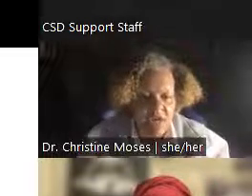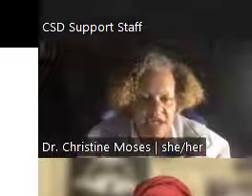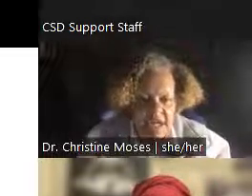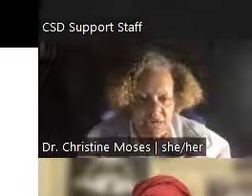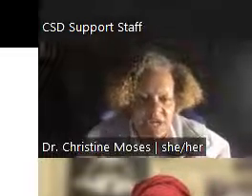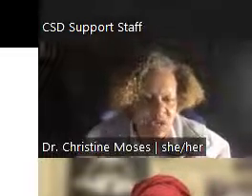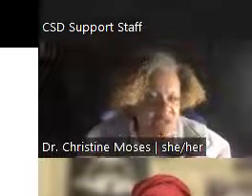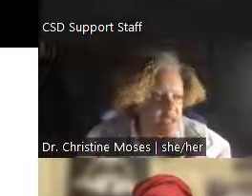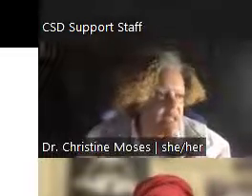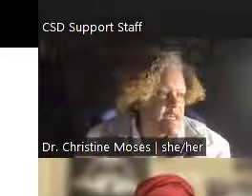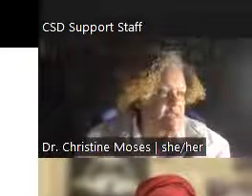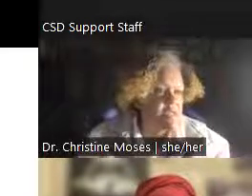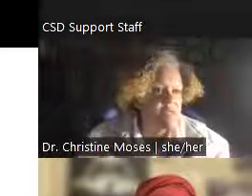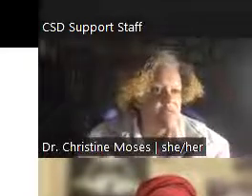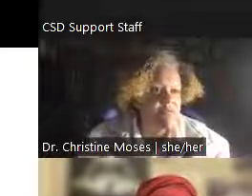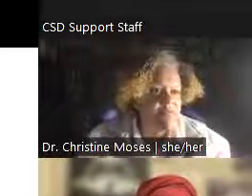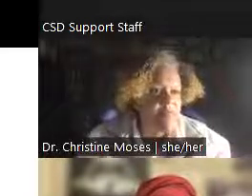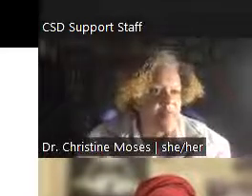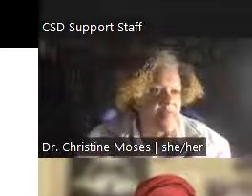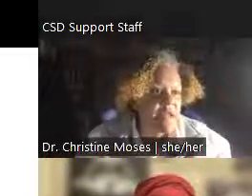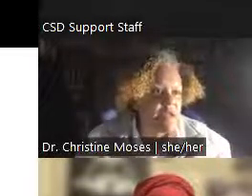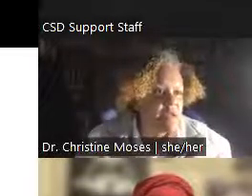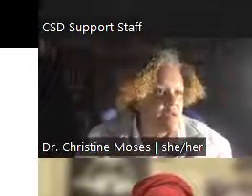Then going down and using the list,